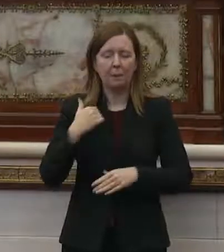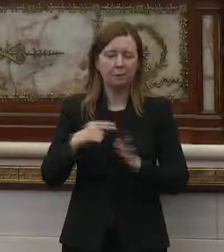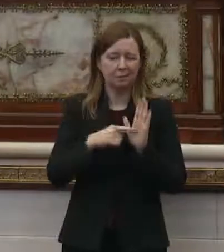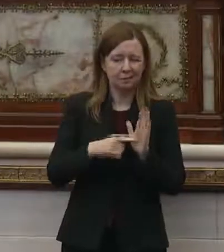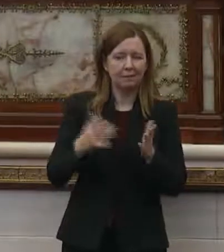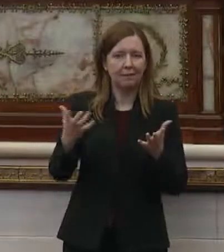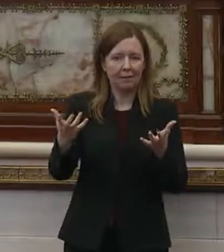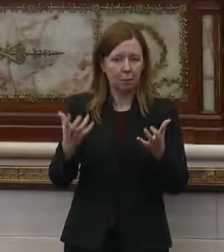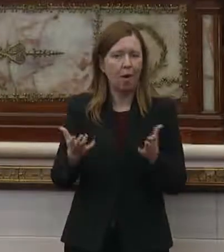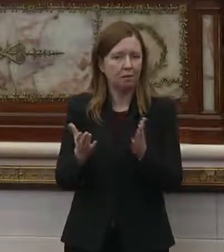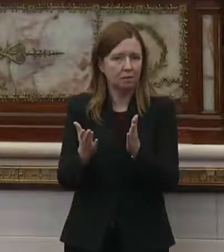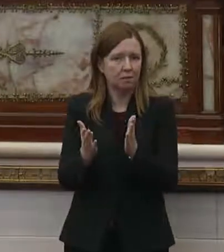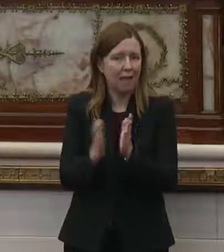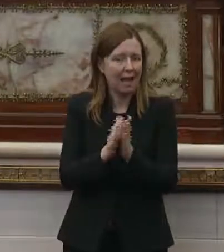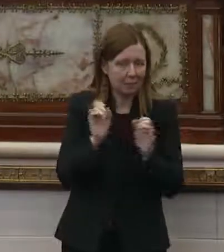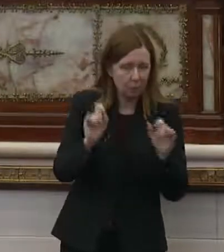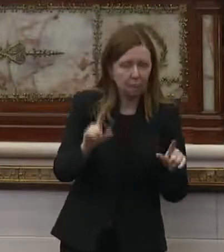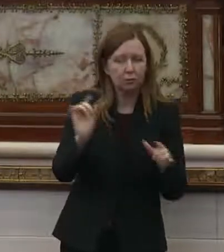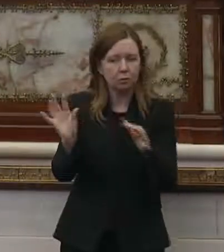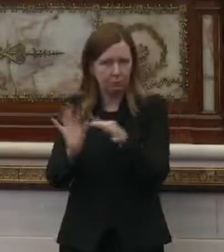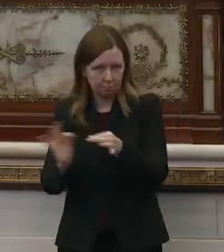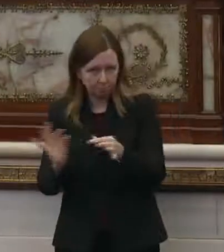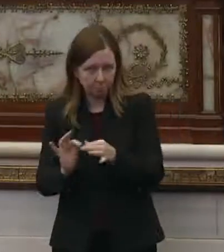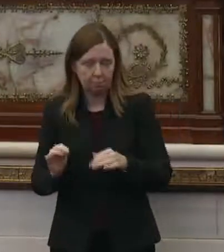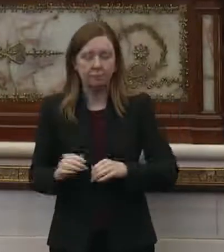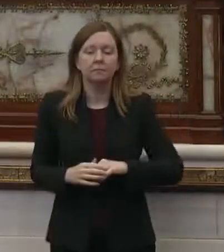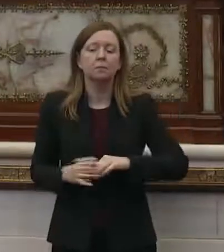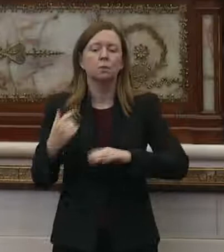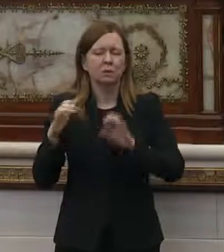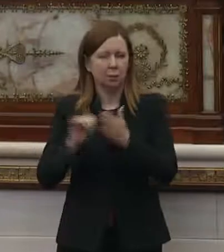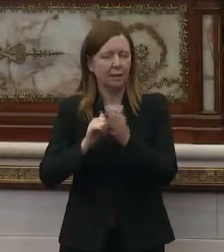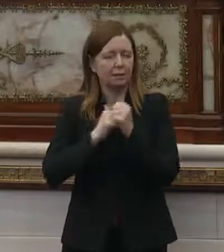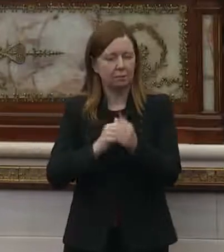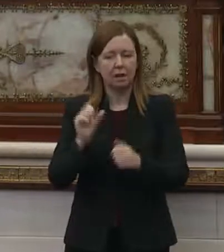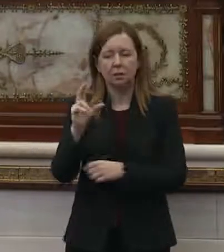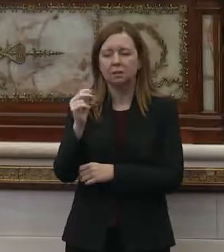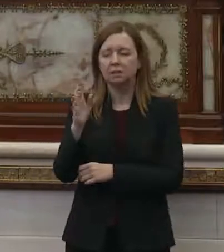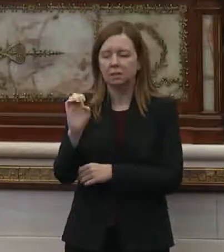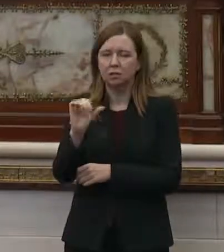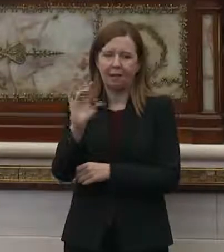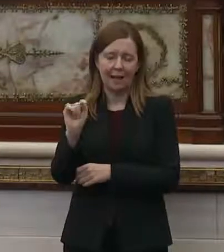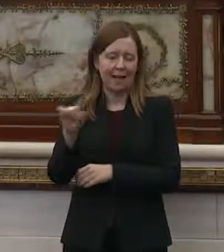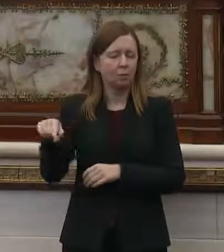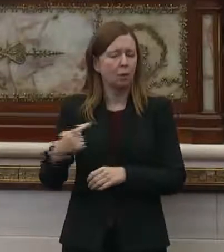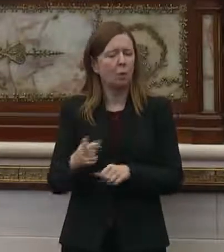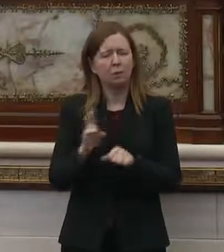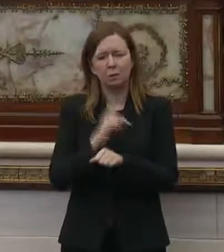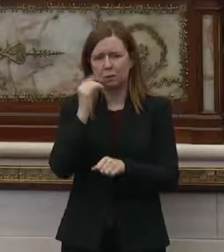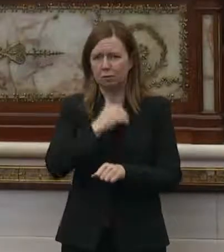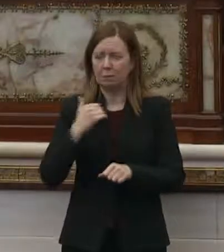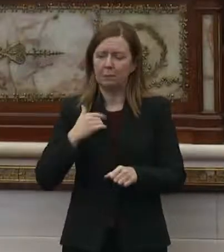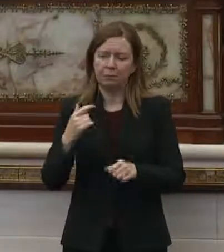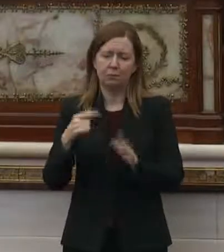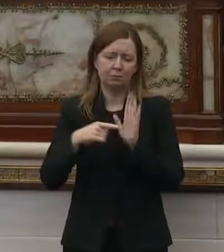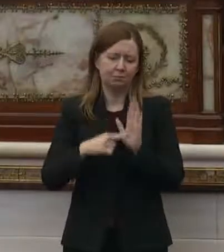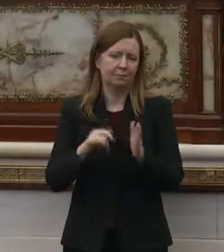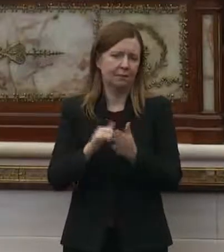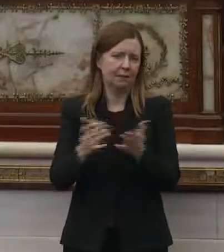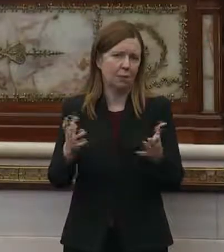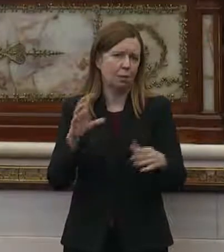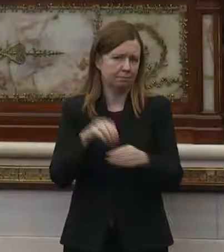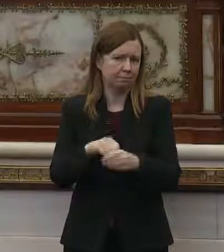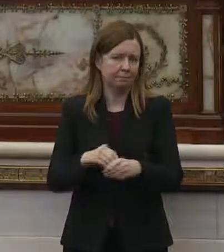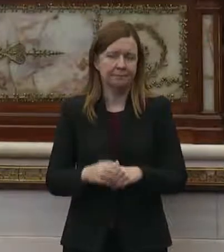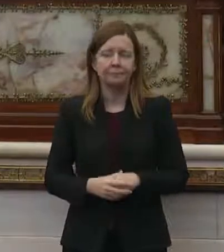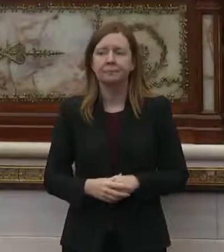recognized. In order to comply with the Sunshine Act, the chat feature must only be used for this purpose.